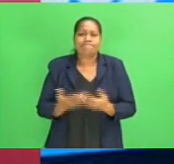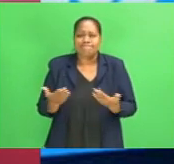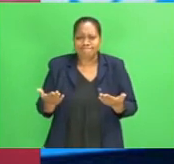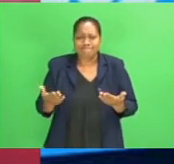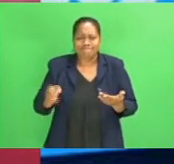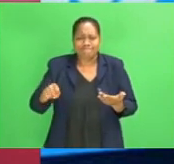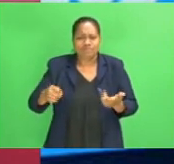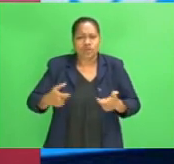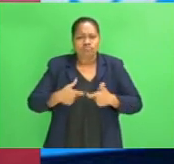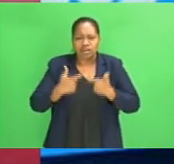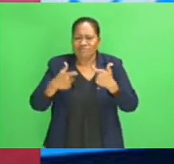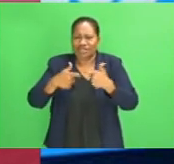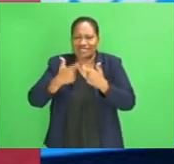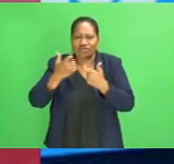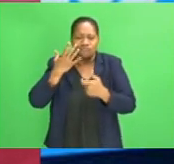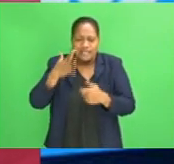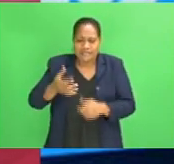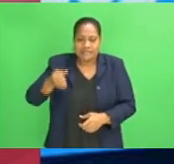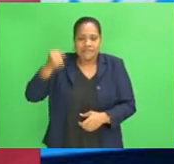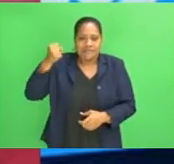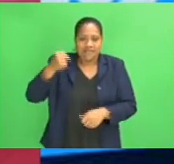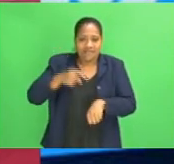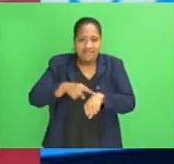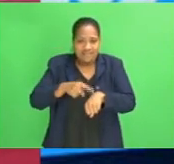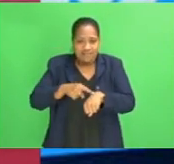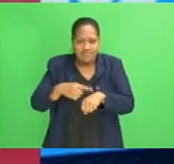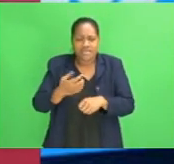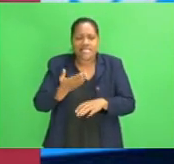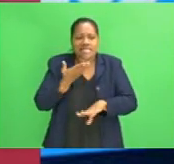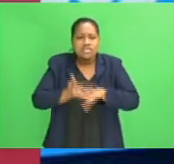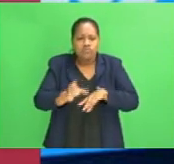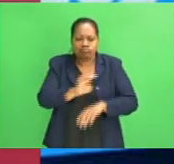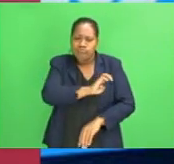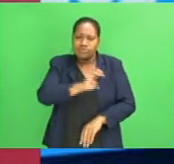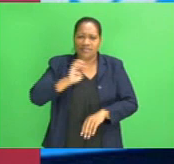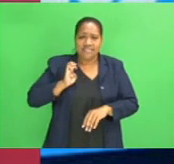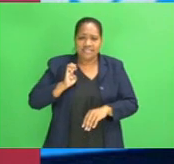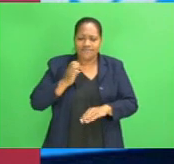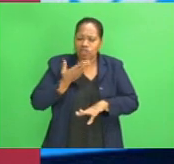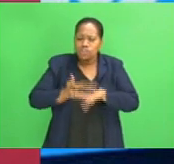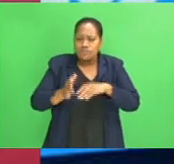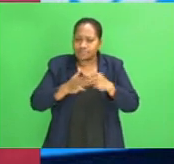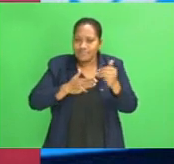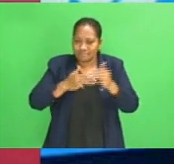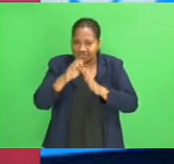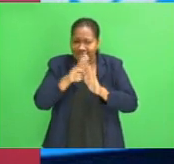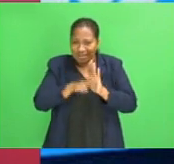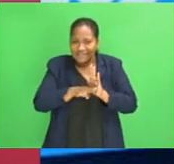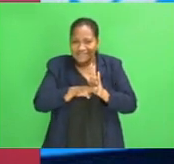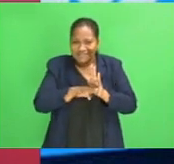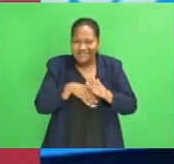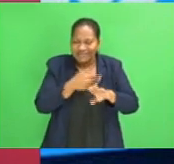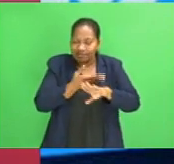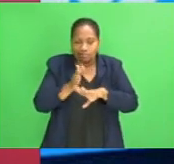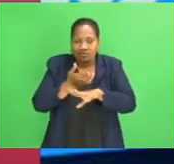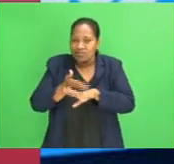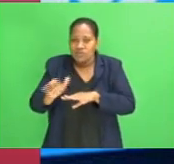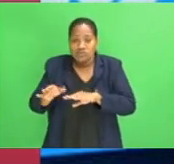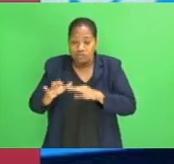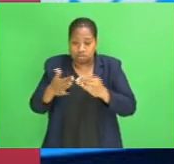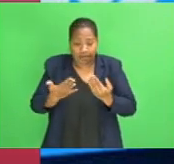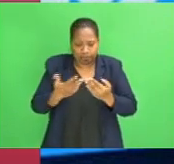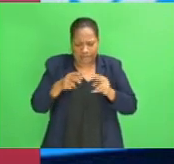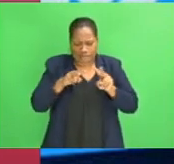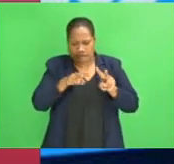challenging suspension period. It's a new executive, it's a new management, and certainly we would be looking